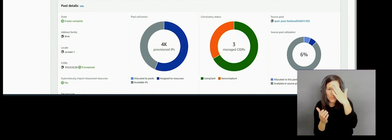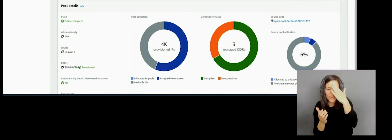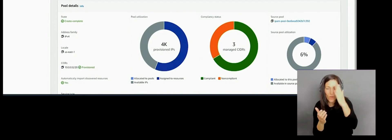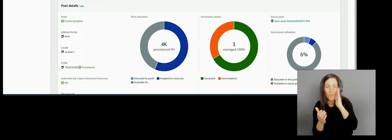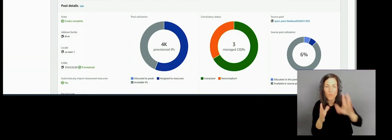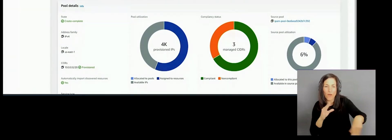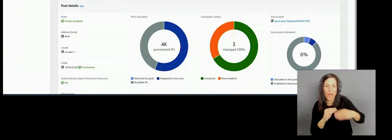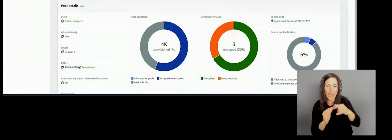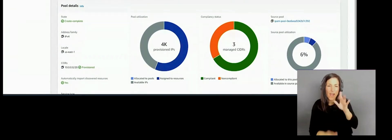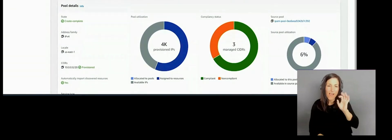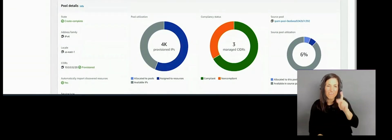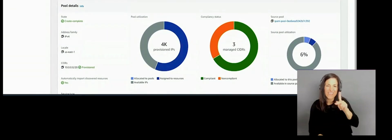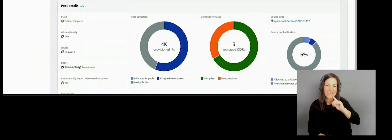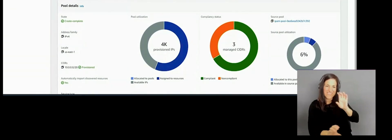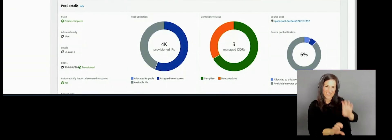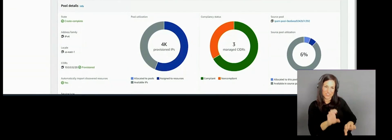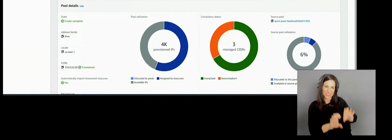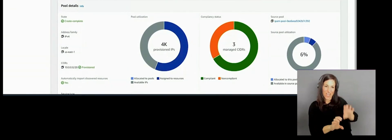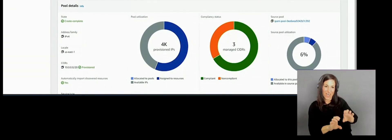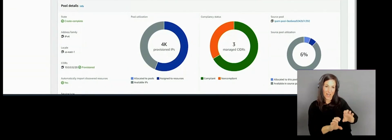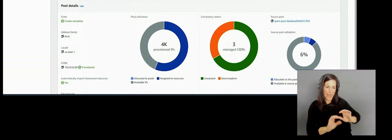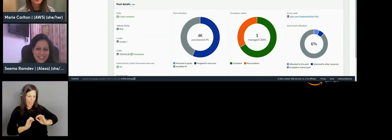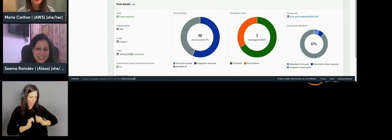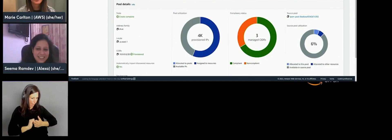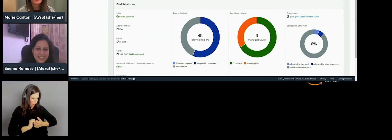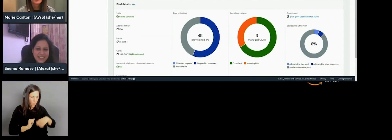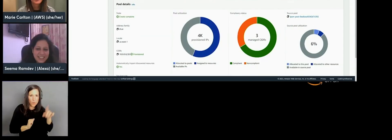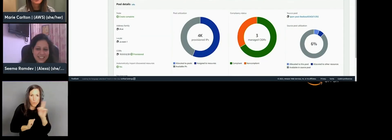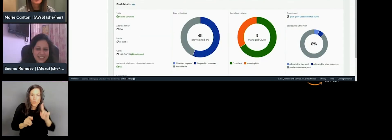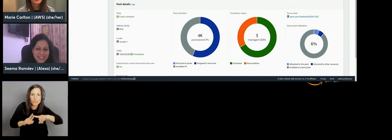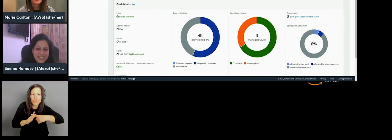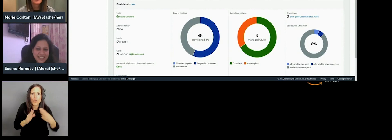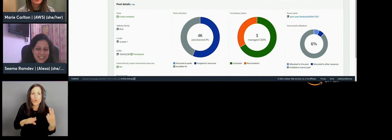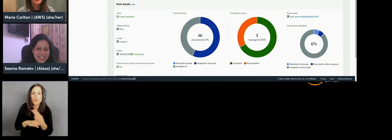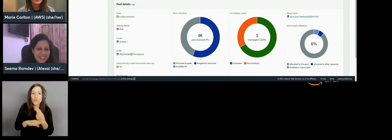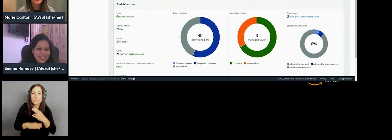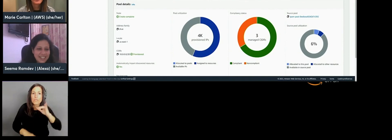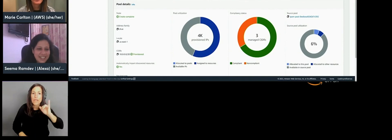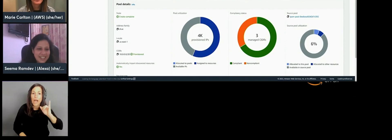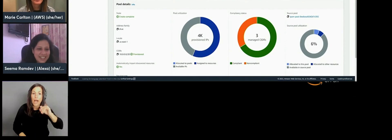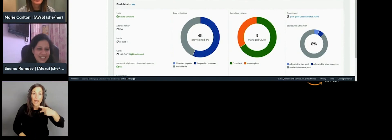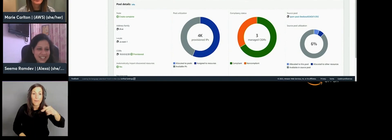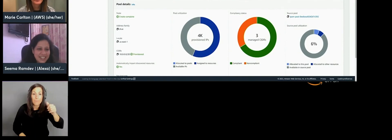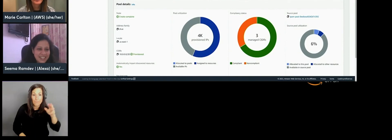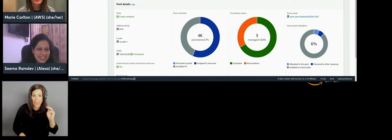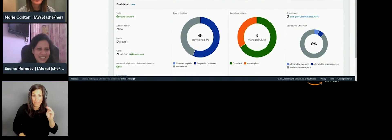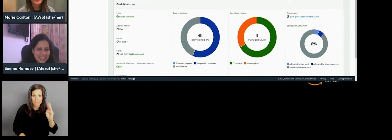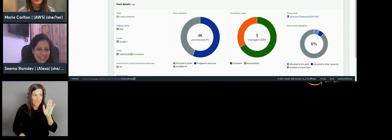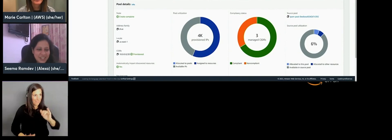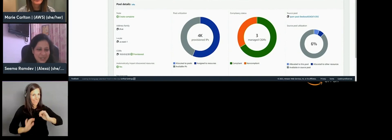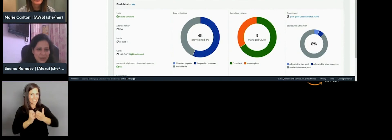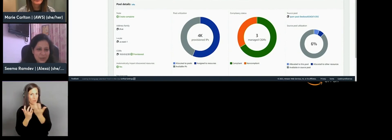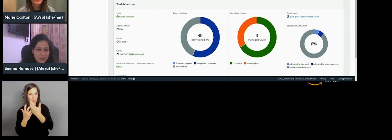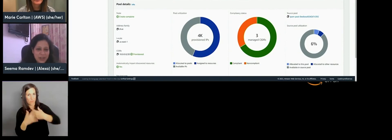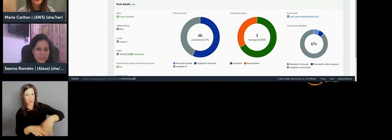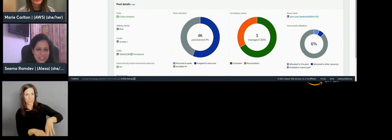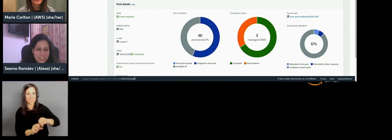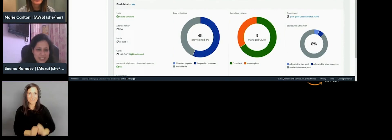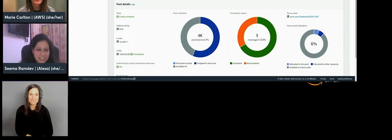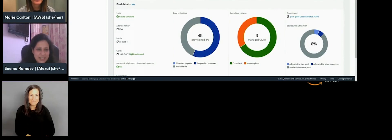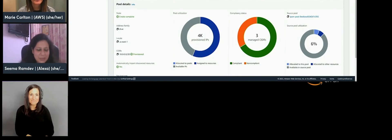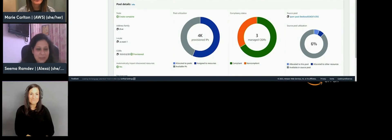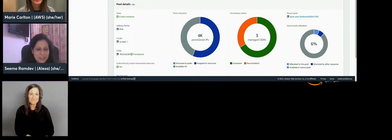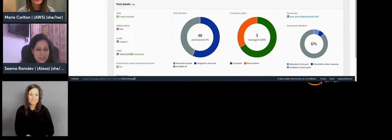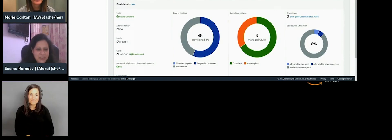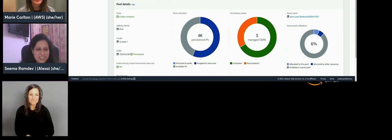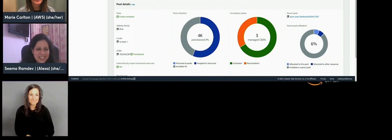how and where to get started with using Icam. And that is how Icam works. Wow, this is